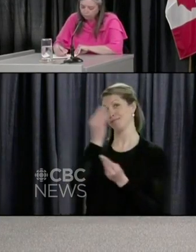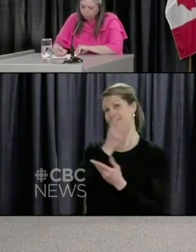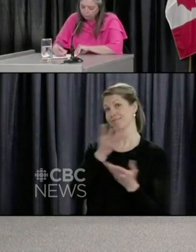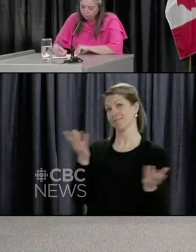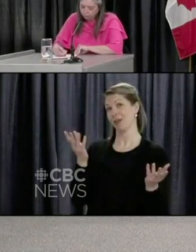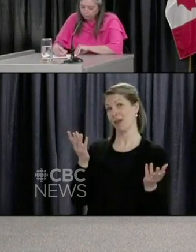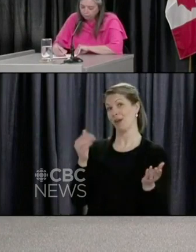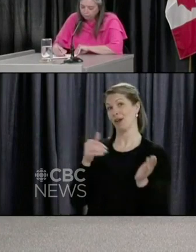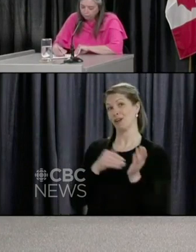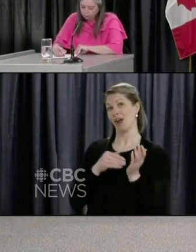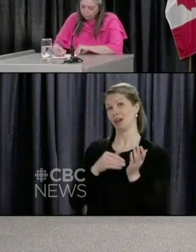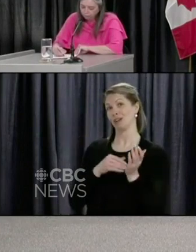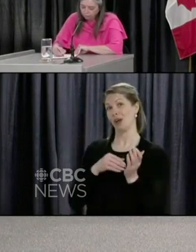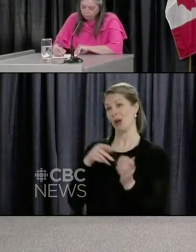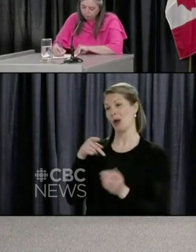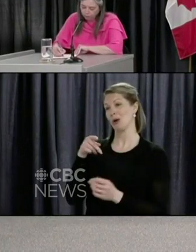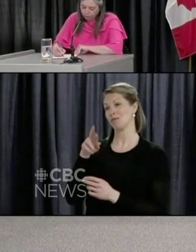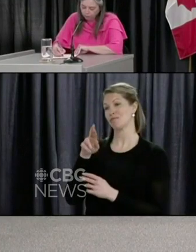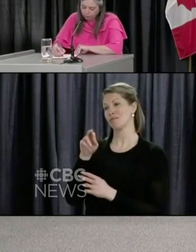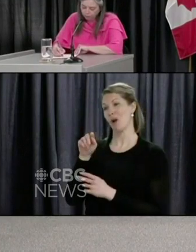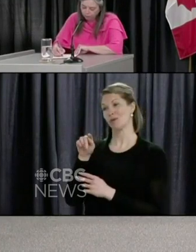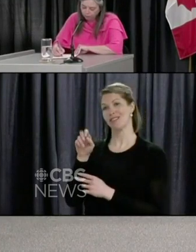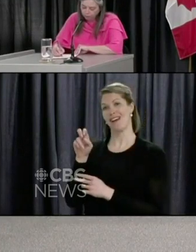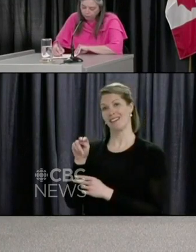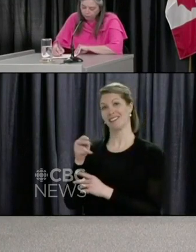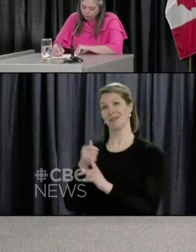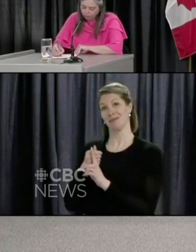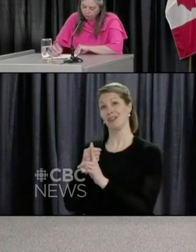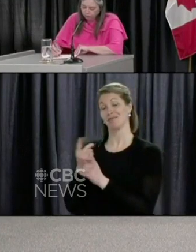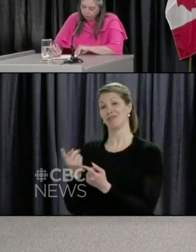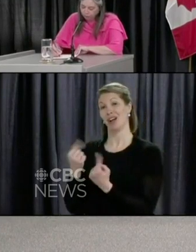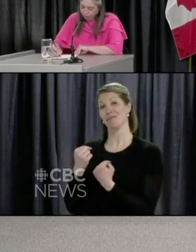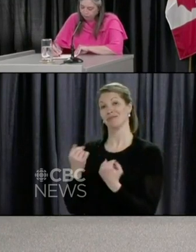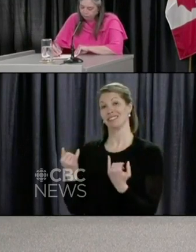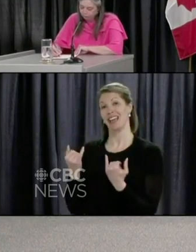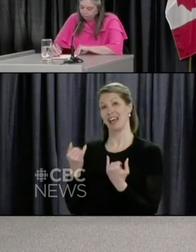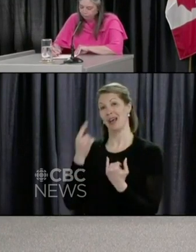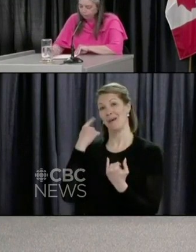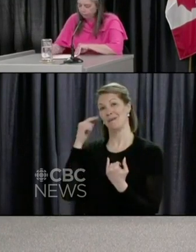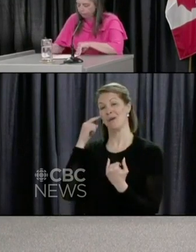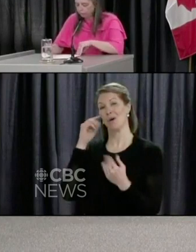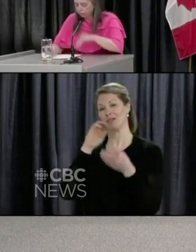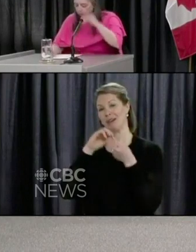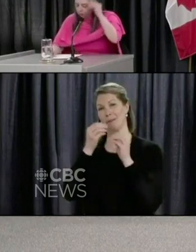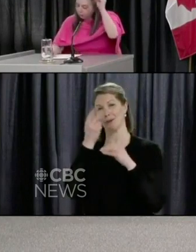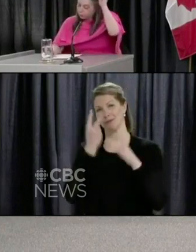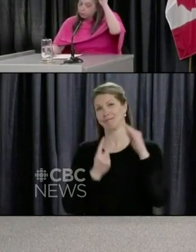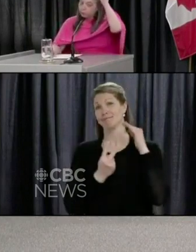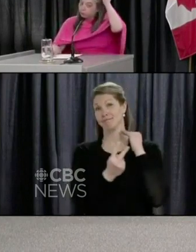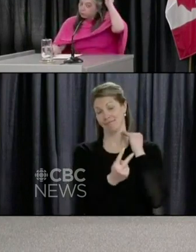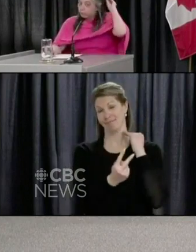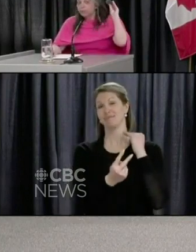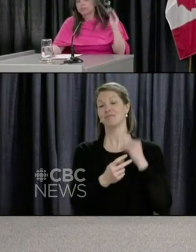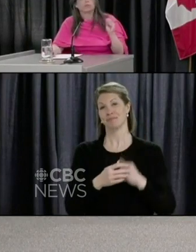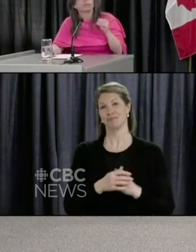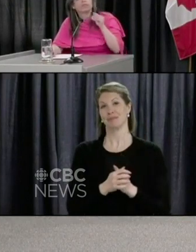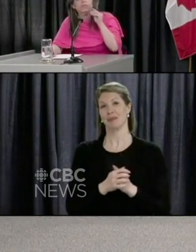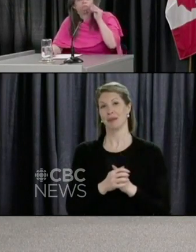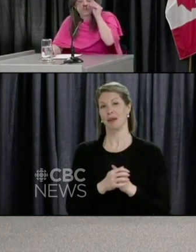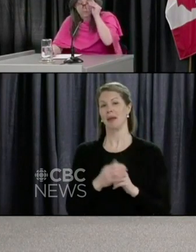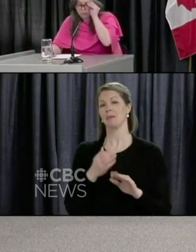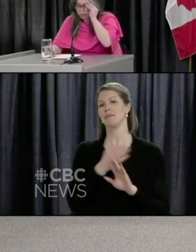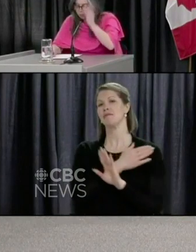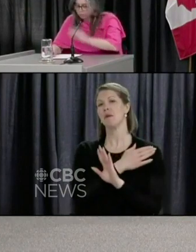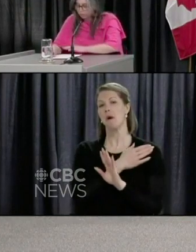be joining us today to update us on our projections for Newfoundland and Labrador. But before we get to